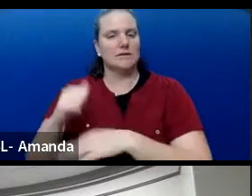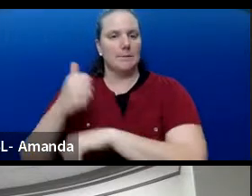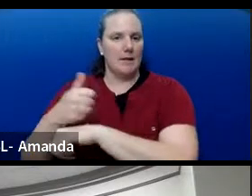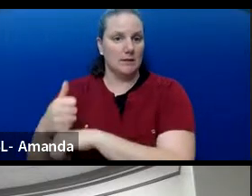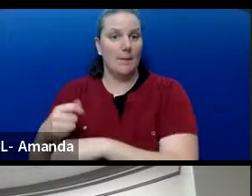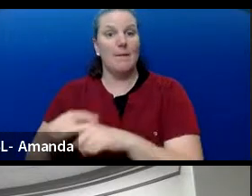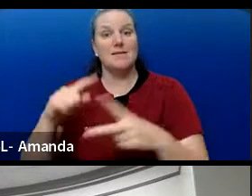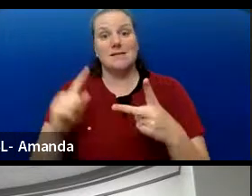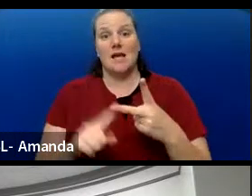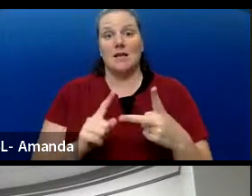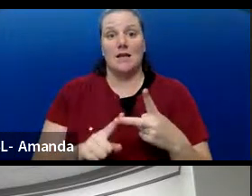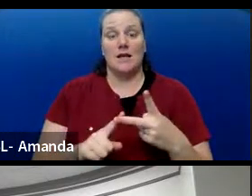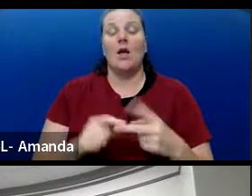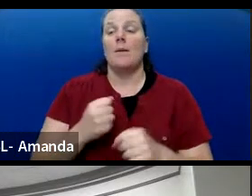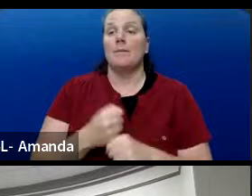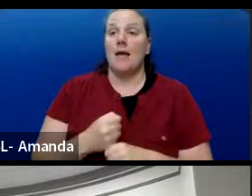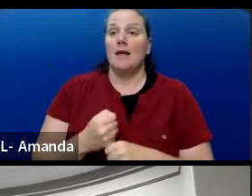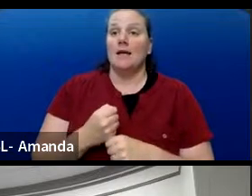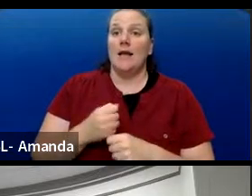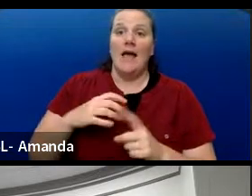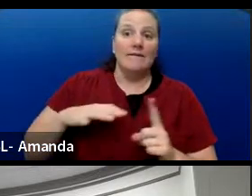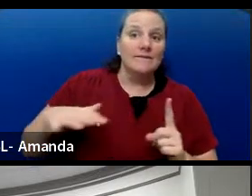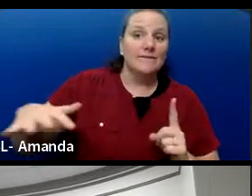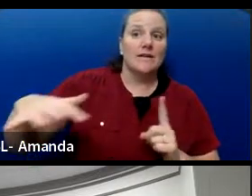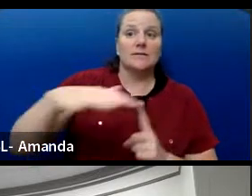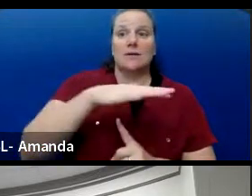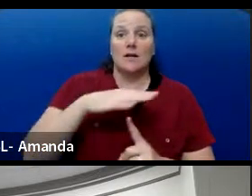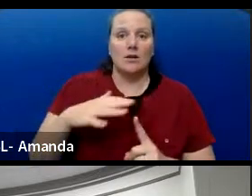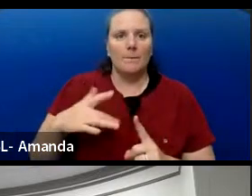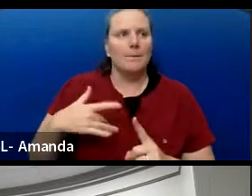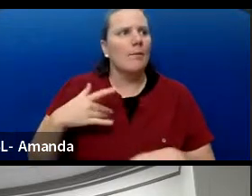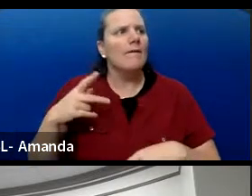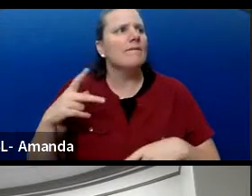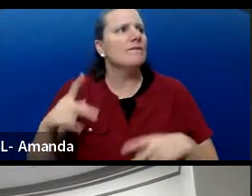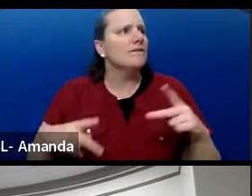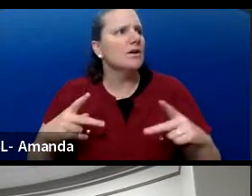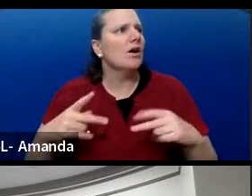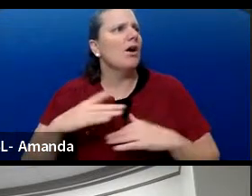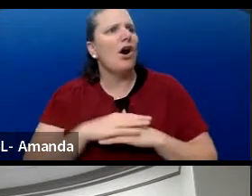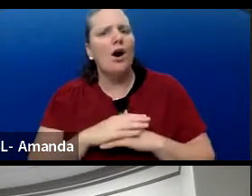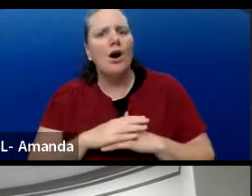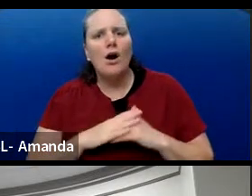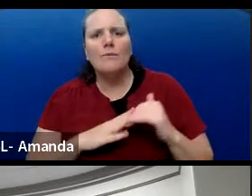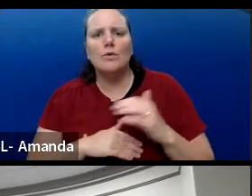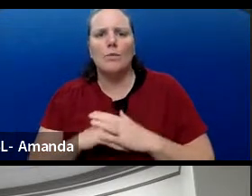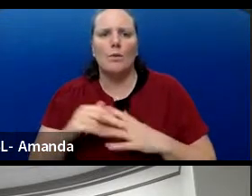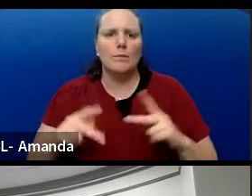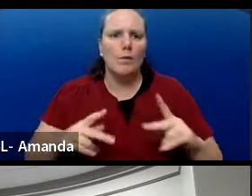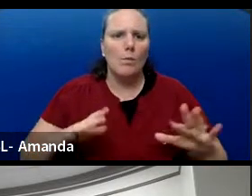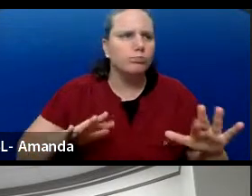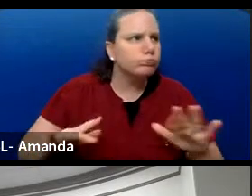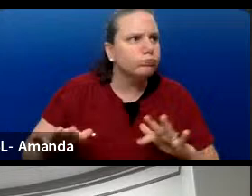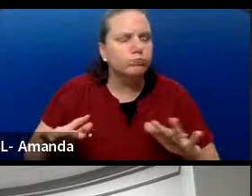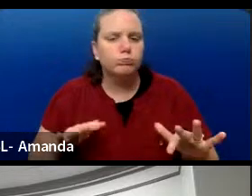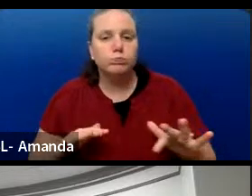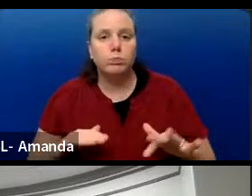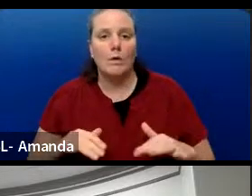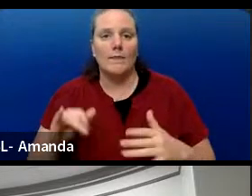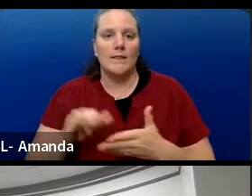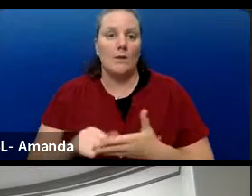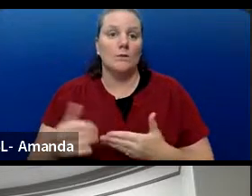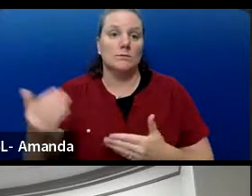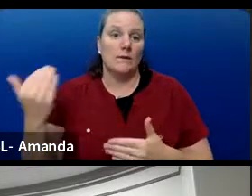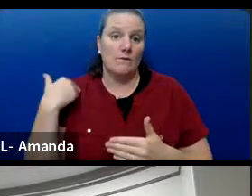is creating an atmosphere where folks feel comfortable. So we're going to be, it was earlier